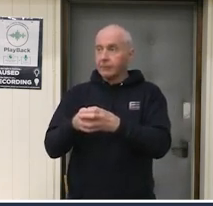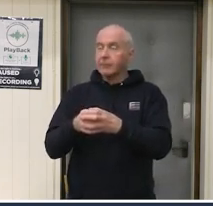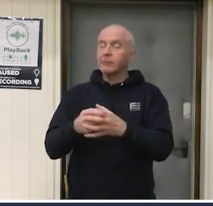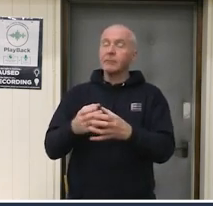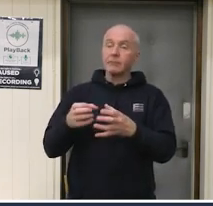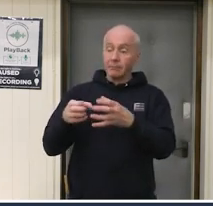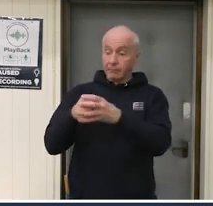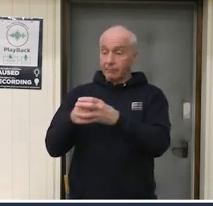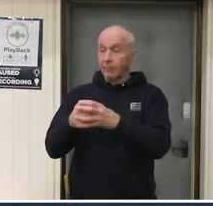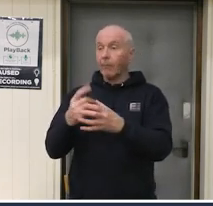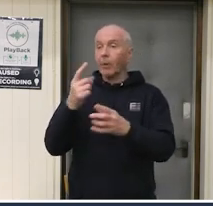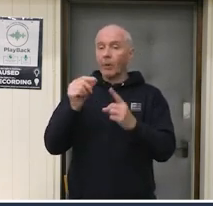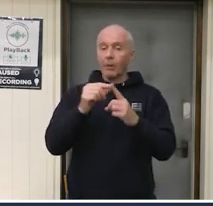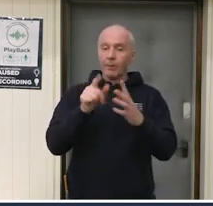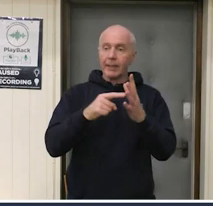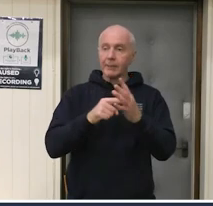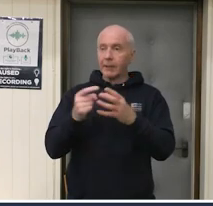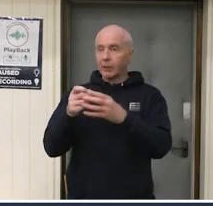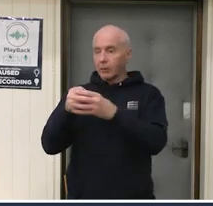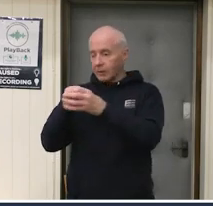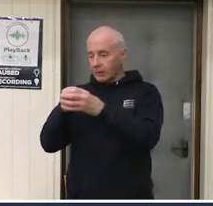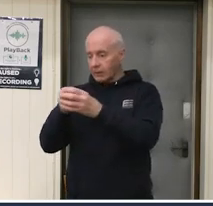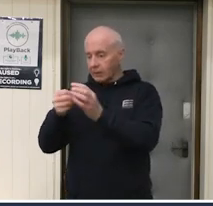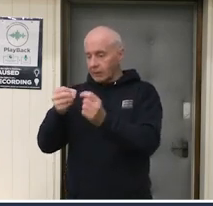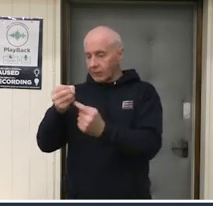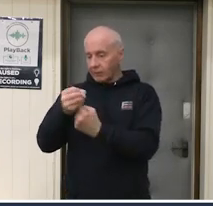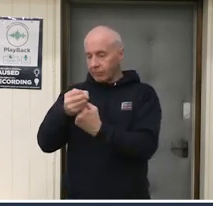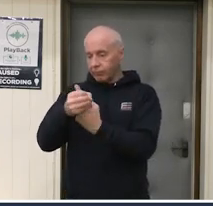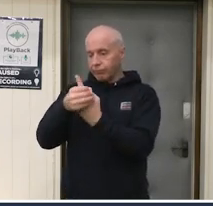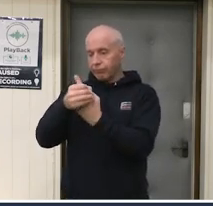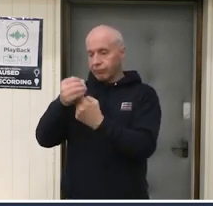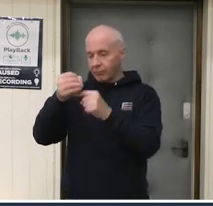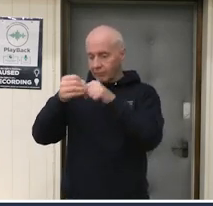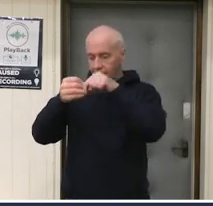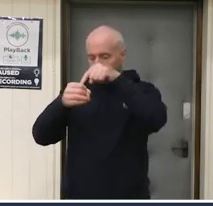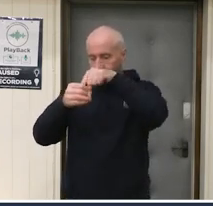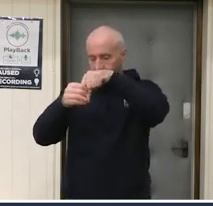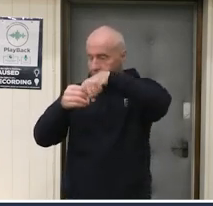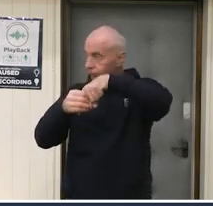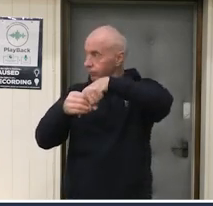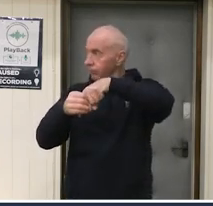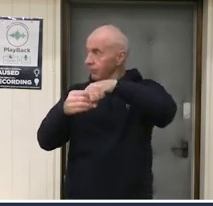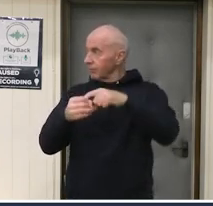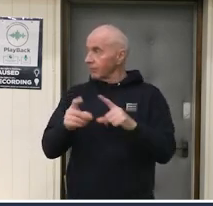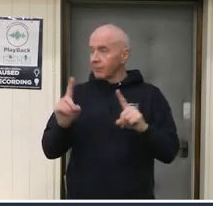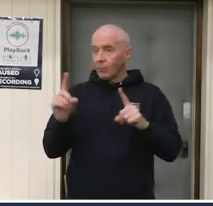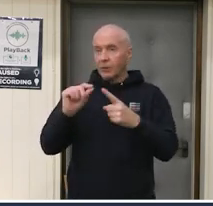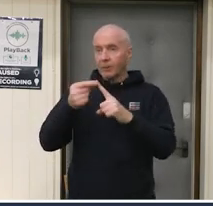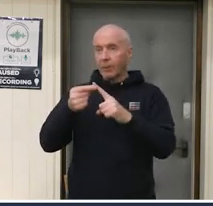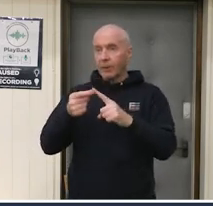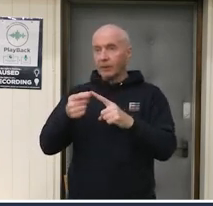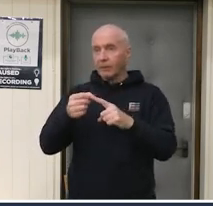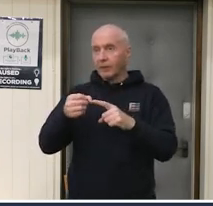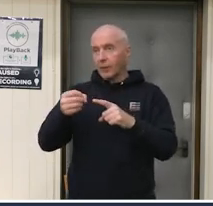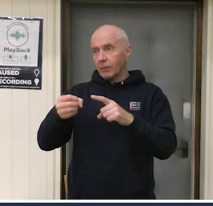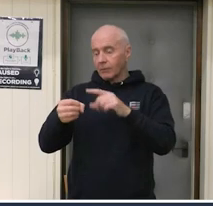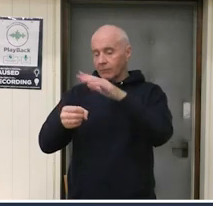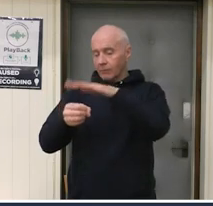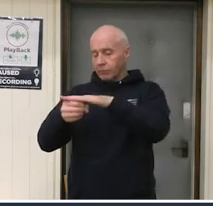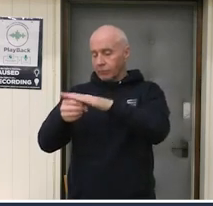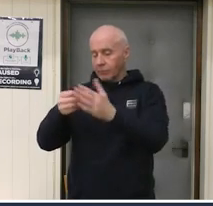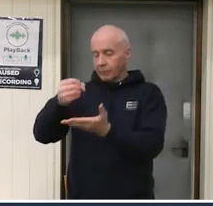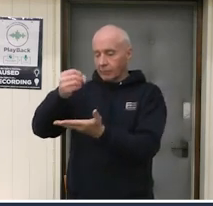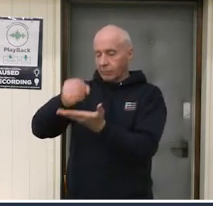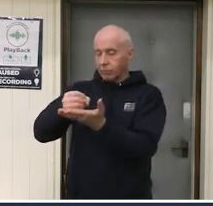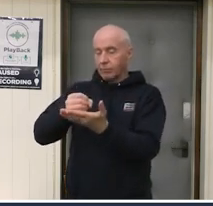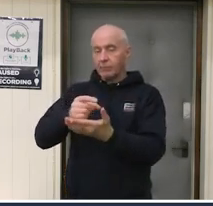course the plasma could squeeze out the ends, so what's the point of that? Well, you close the ends, and this is why we've got this